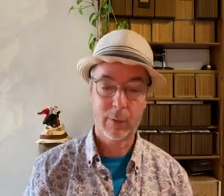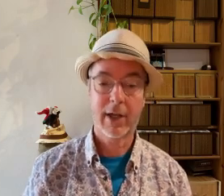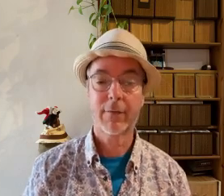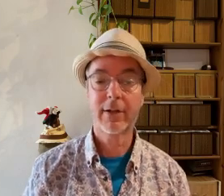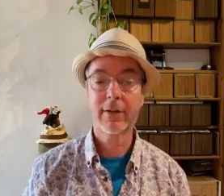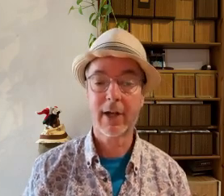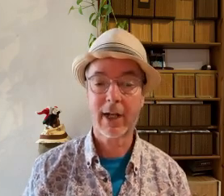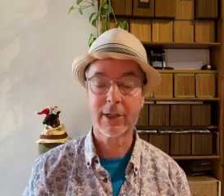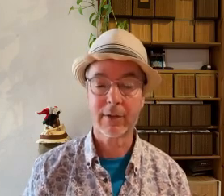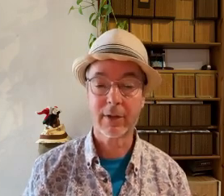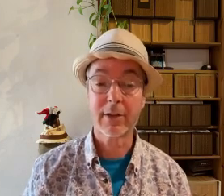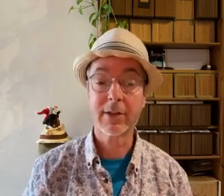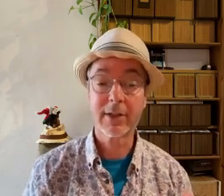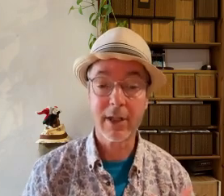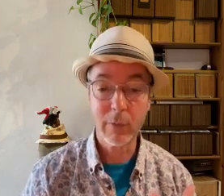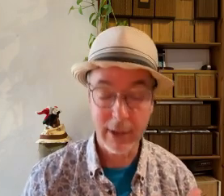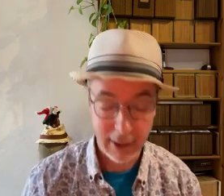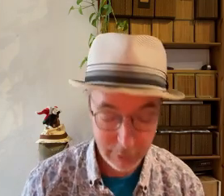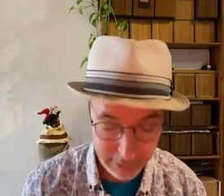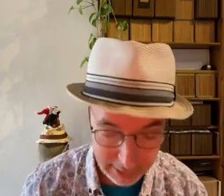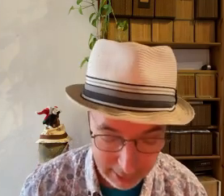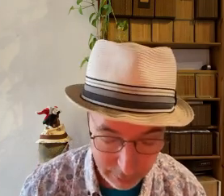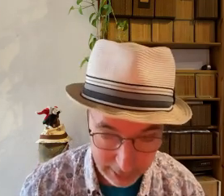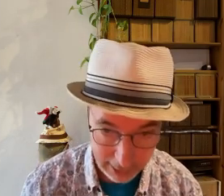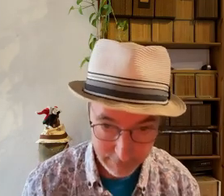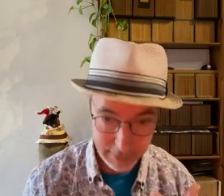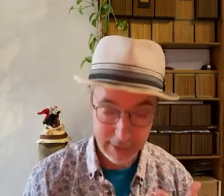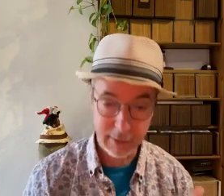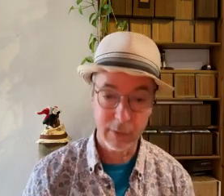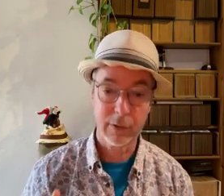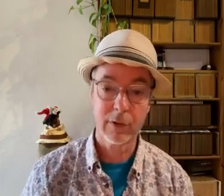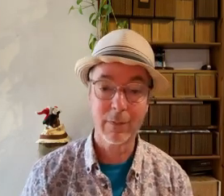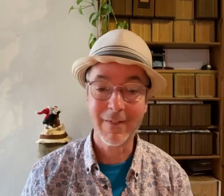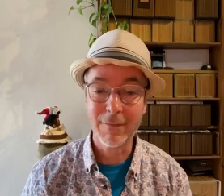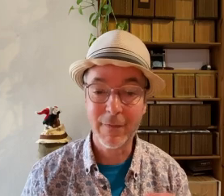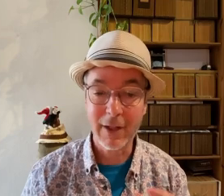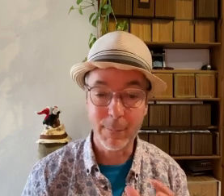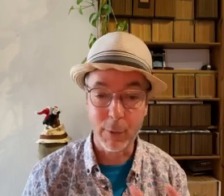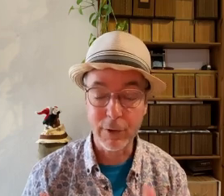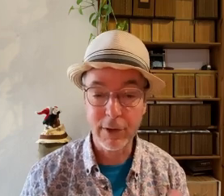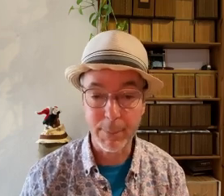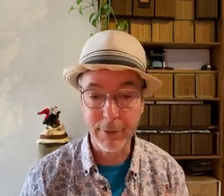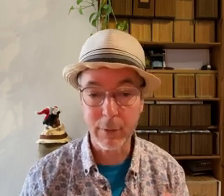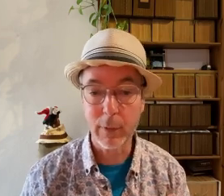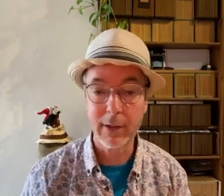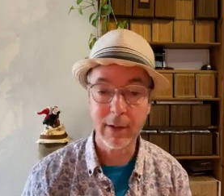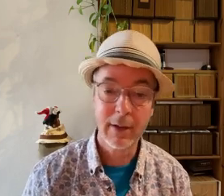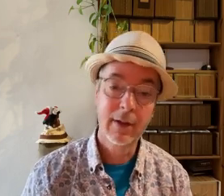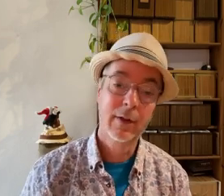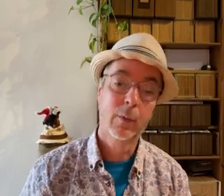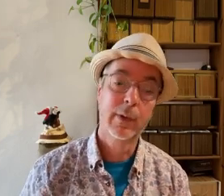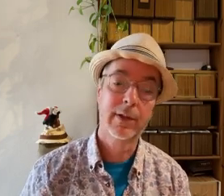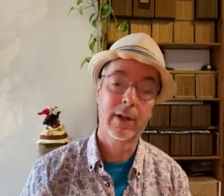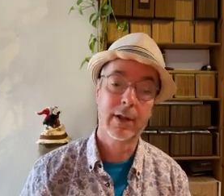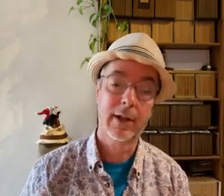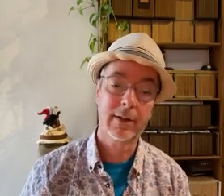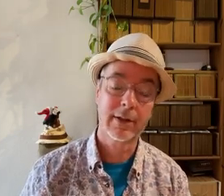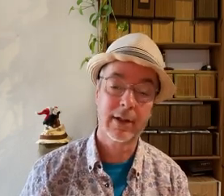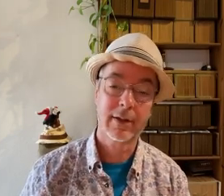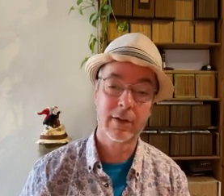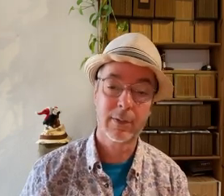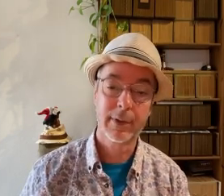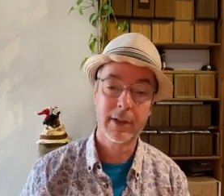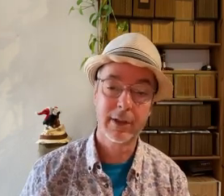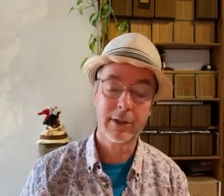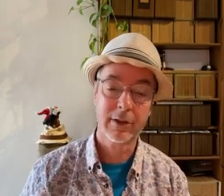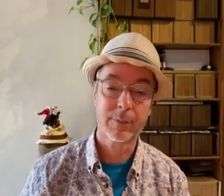adapt and we have an interaction the same way as we have this also in a more subtle way with letters and